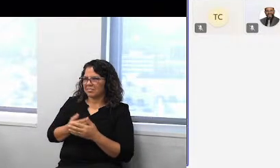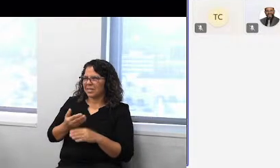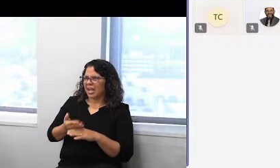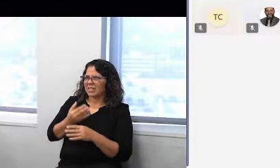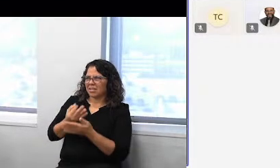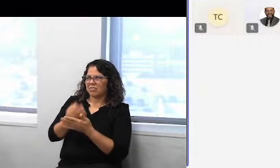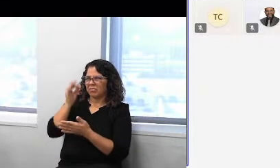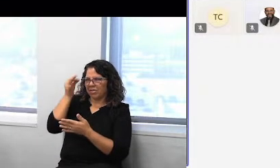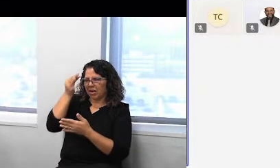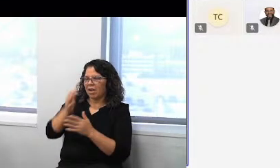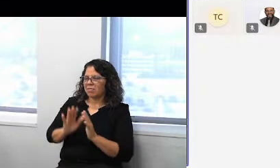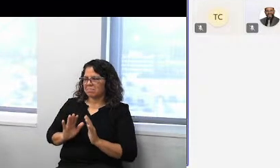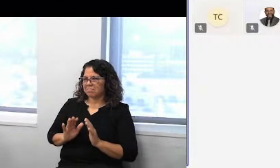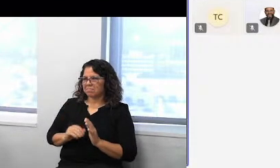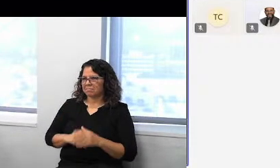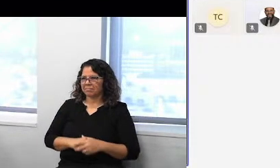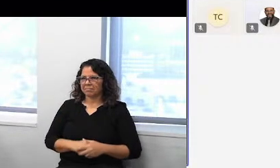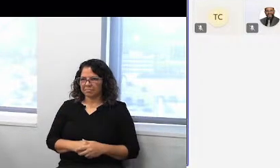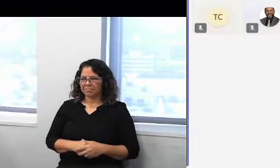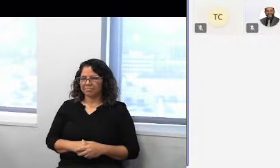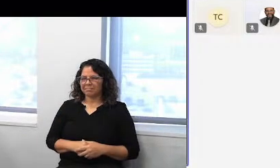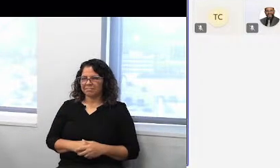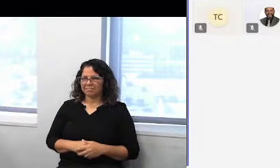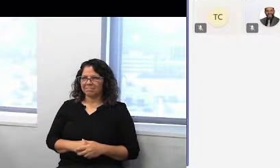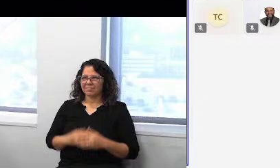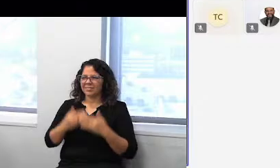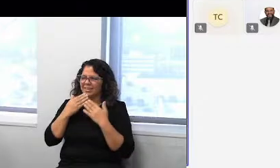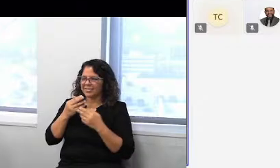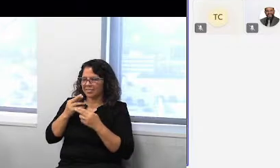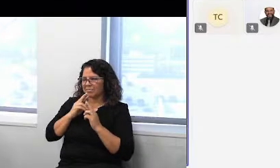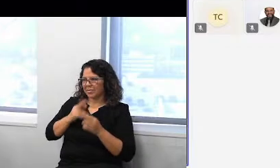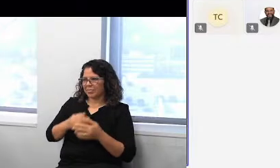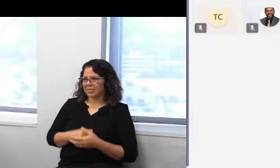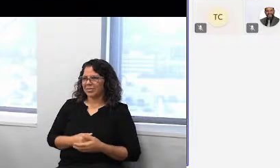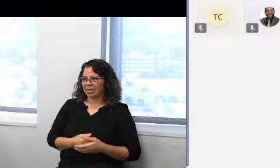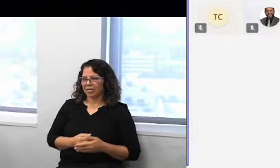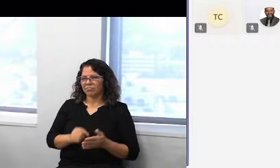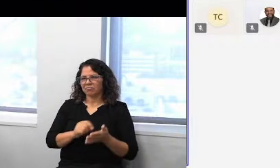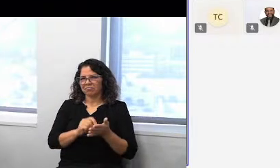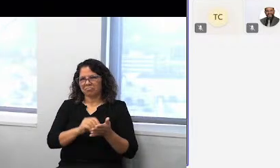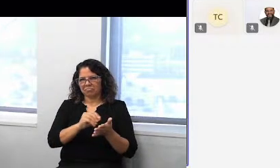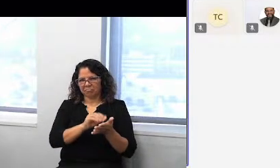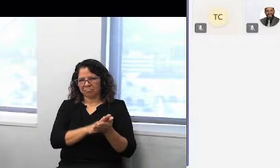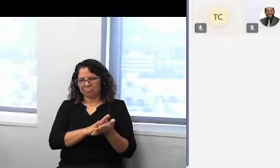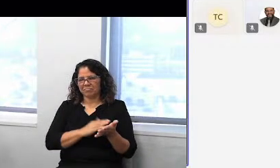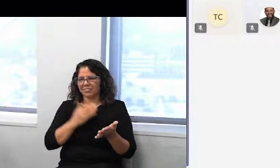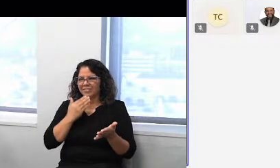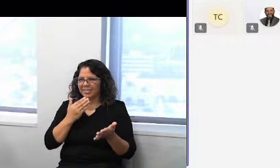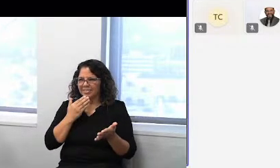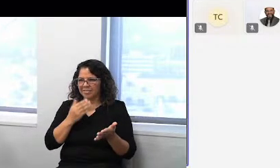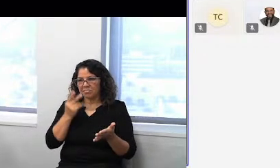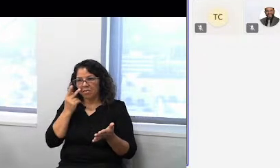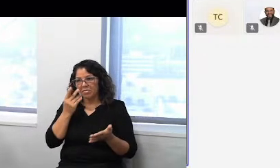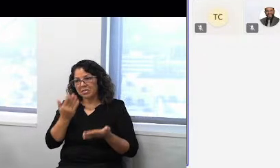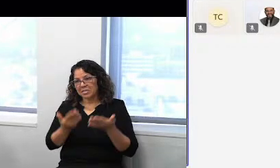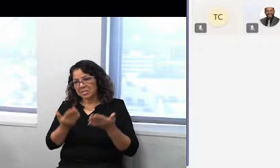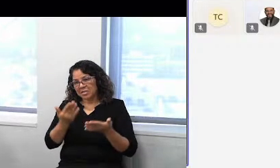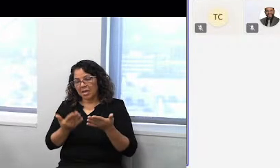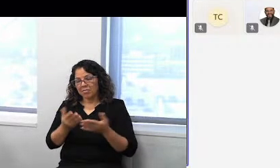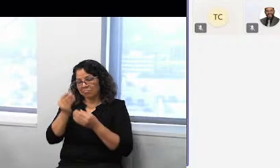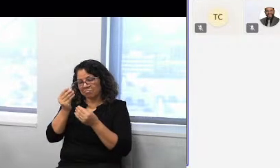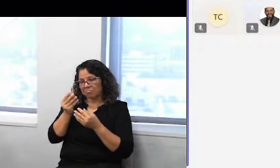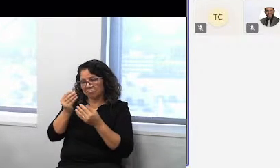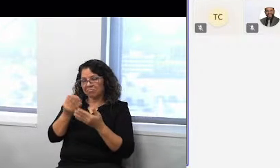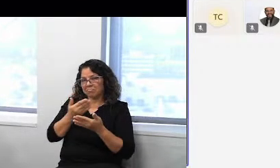Yeah, Yes. yeah, and I appreciate that. But let's make a note, see what we can learn about that Yep. between now and that next panel. Thank you.